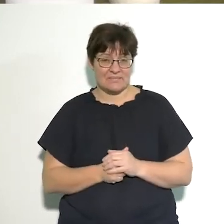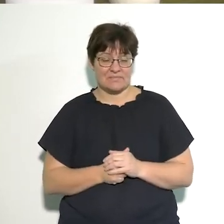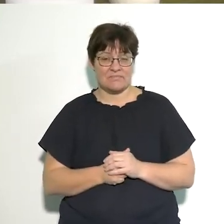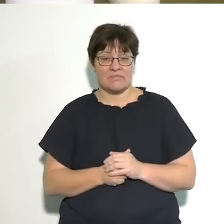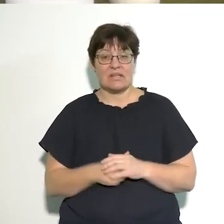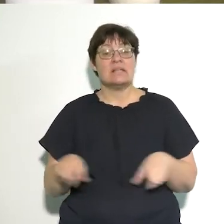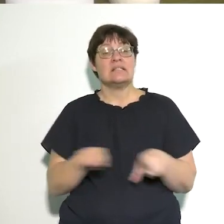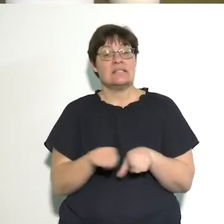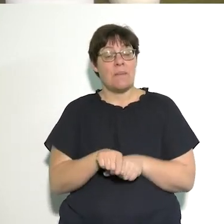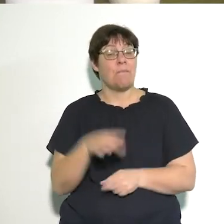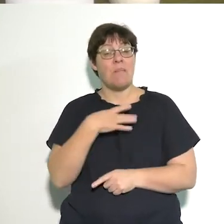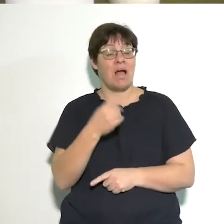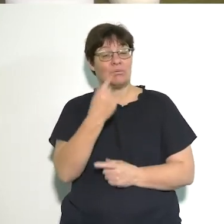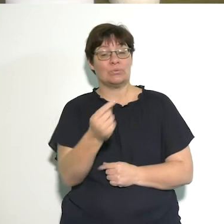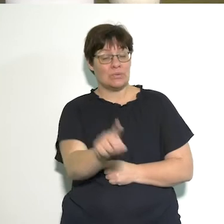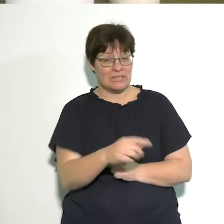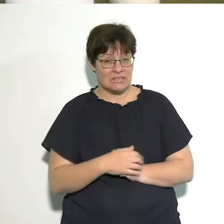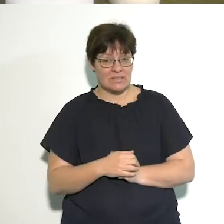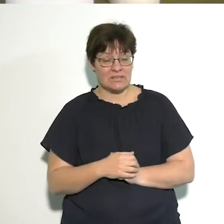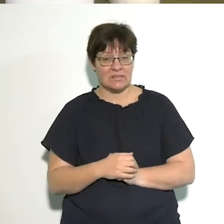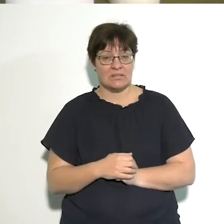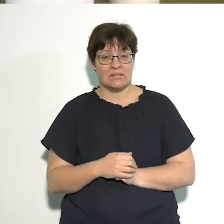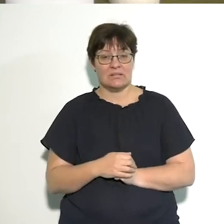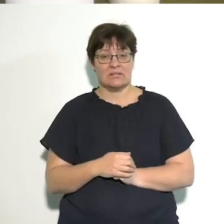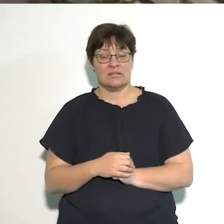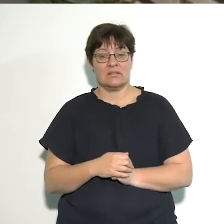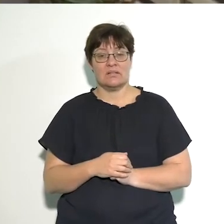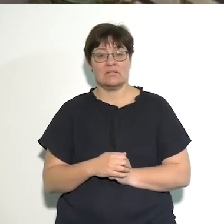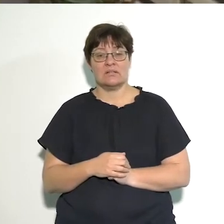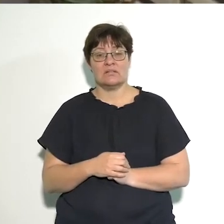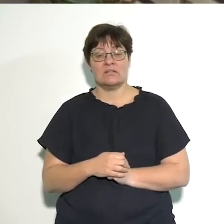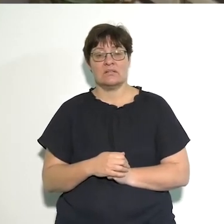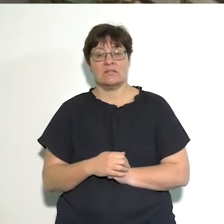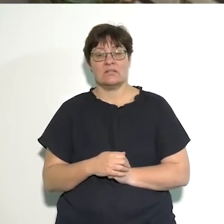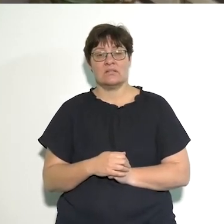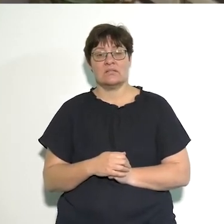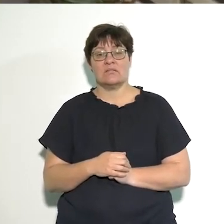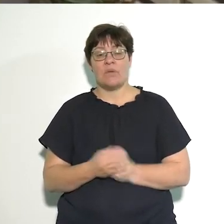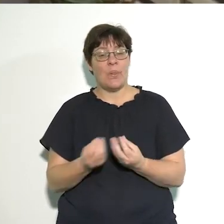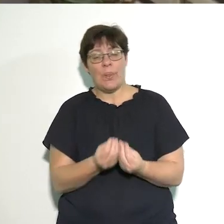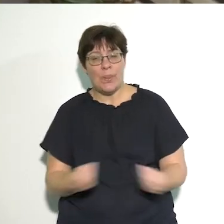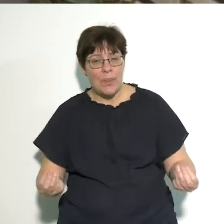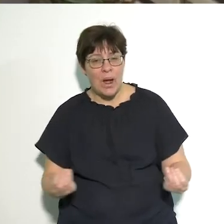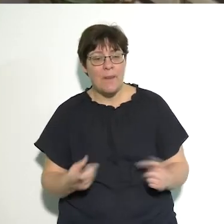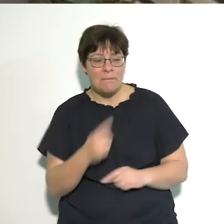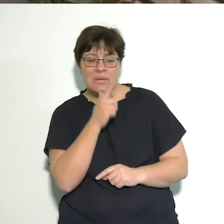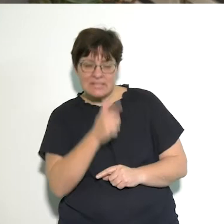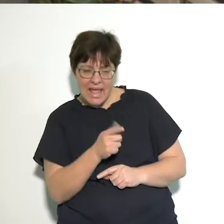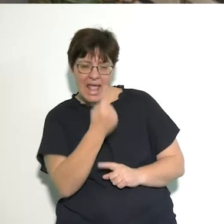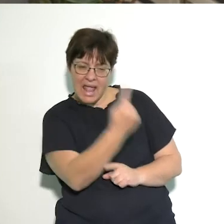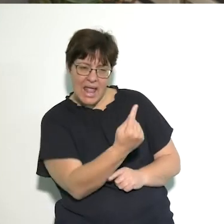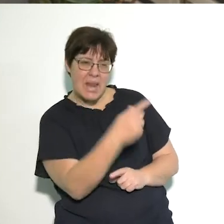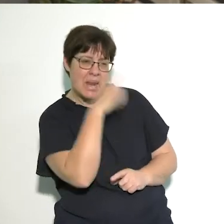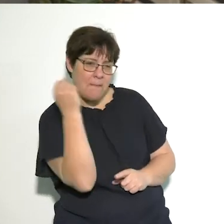patterns. What I also like doing when I introduce shape patterns is for the little ones to actually say